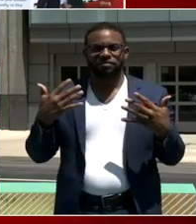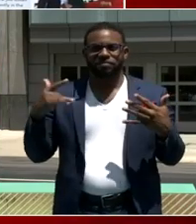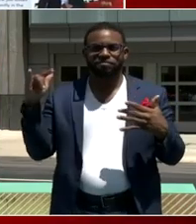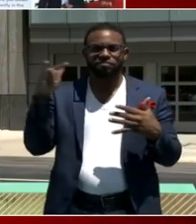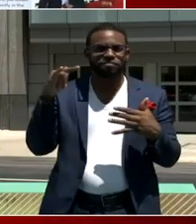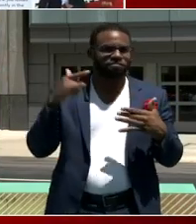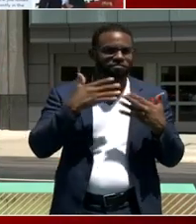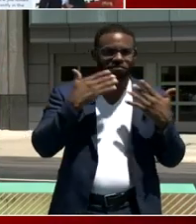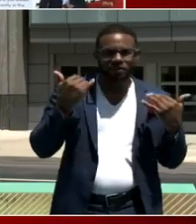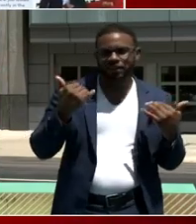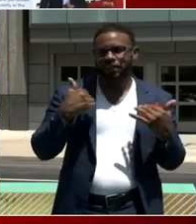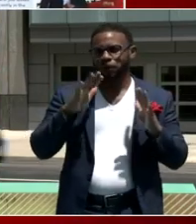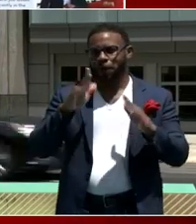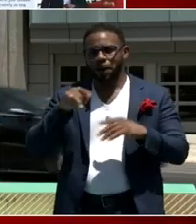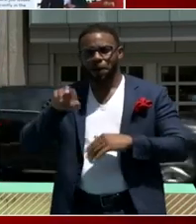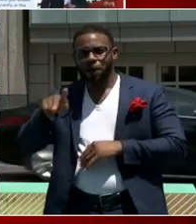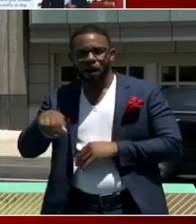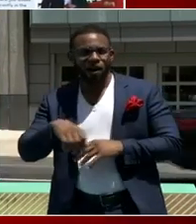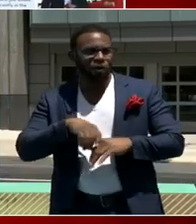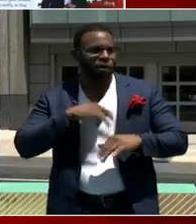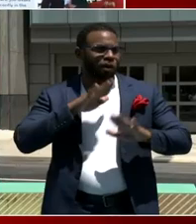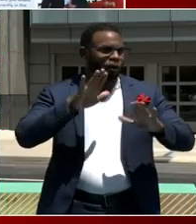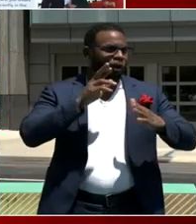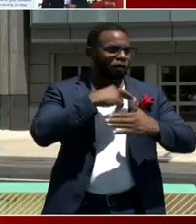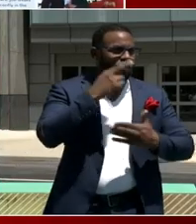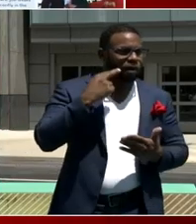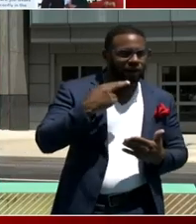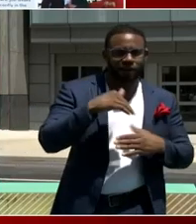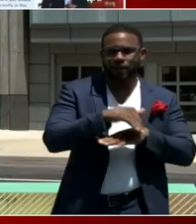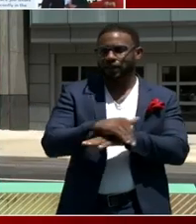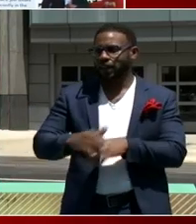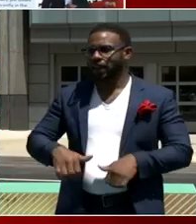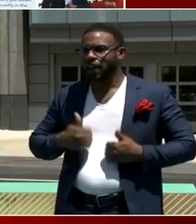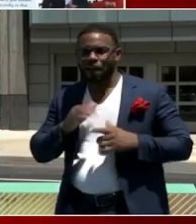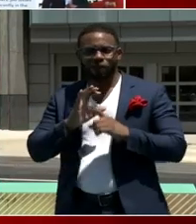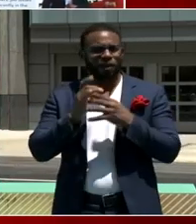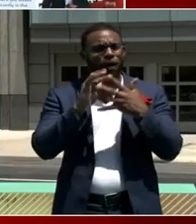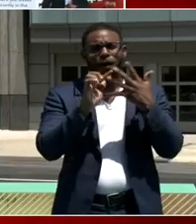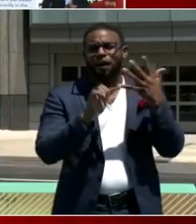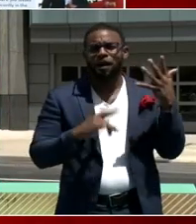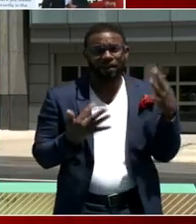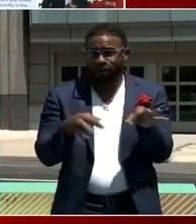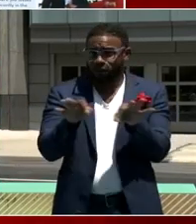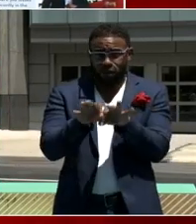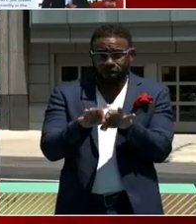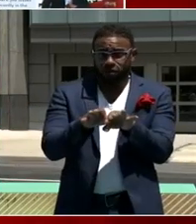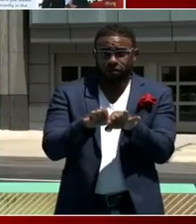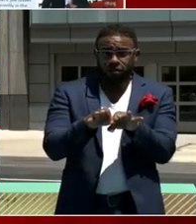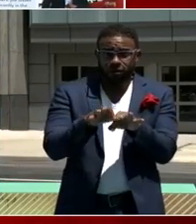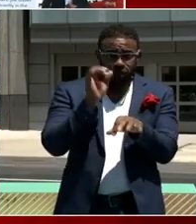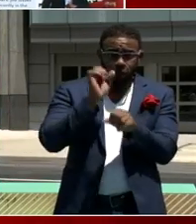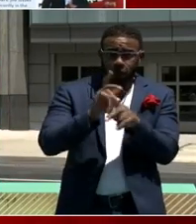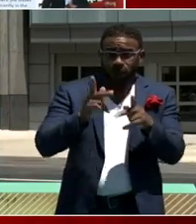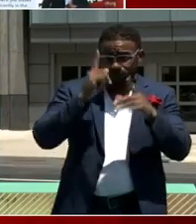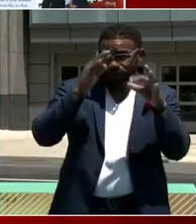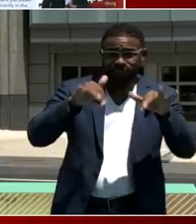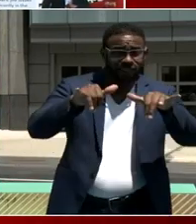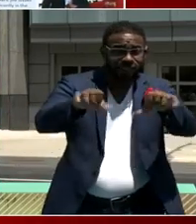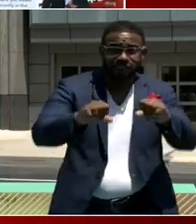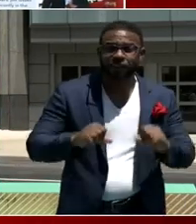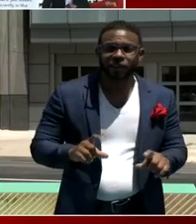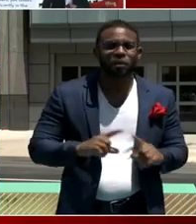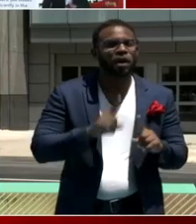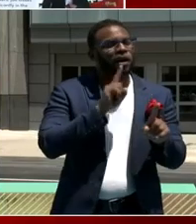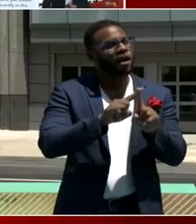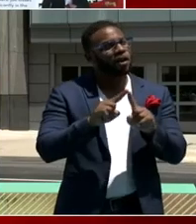have great parks. We have great restaurants, nightlife, and culture. All of that is important for workplace decisions.